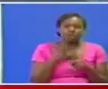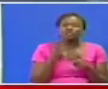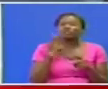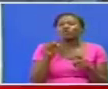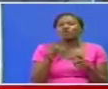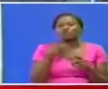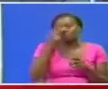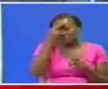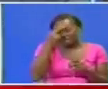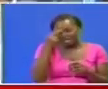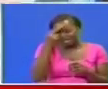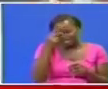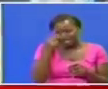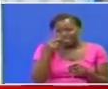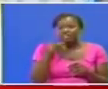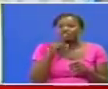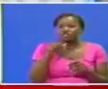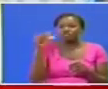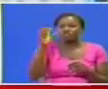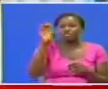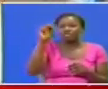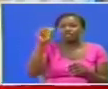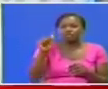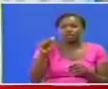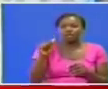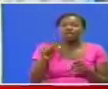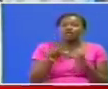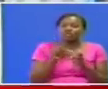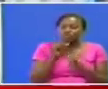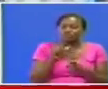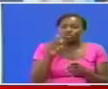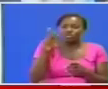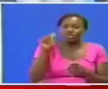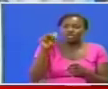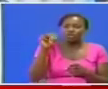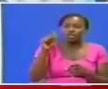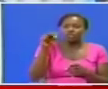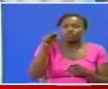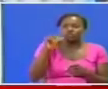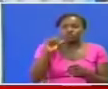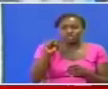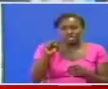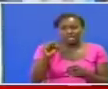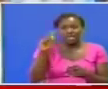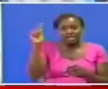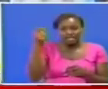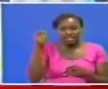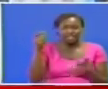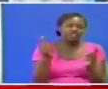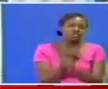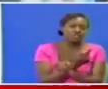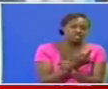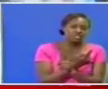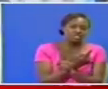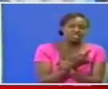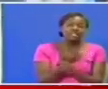Maasai. Neither is it Gema, nor Kamatusa. It is Kenyan. It is different.